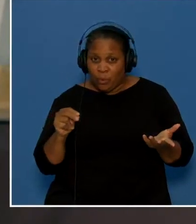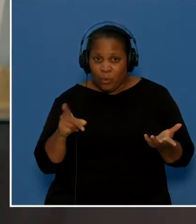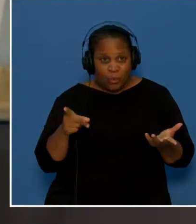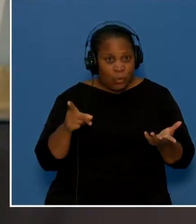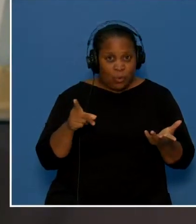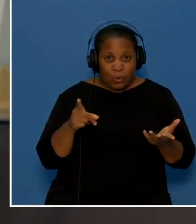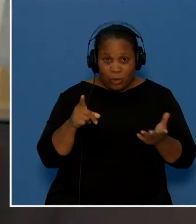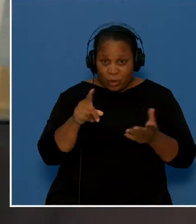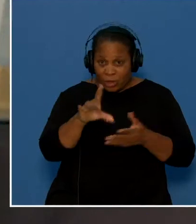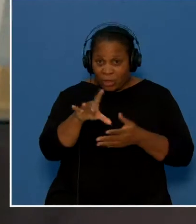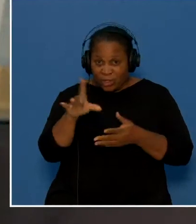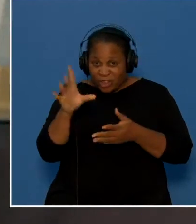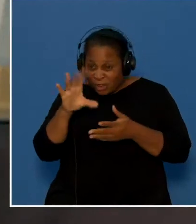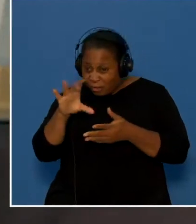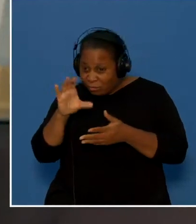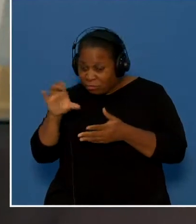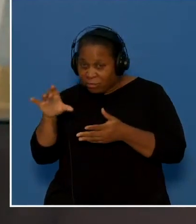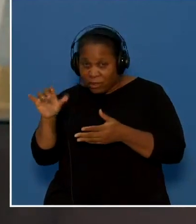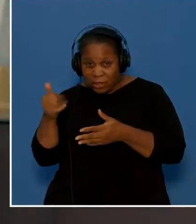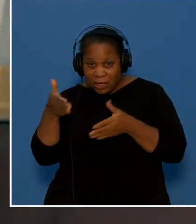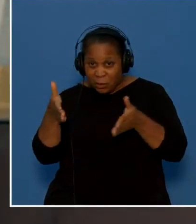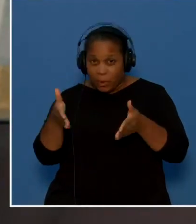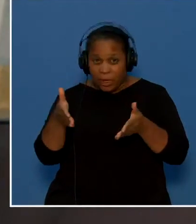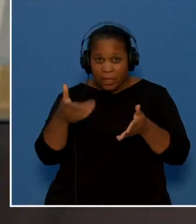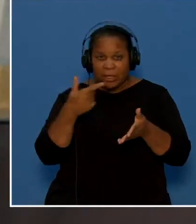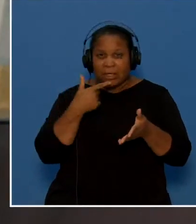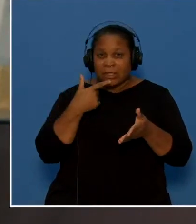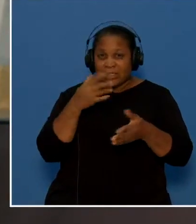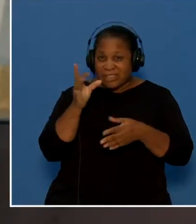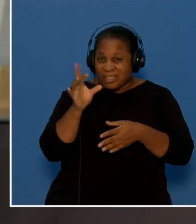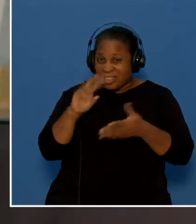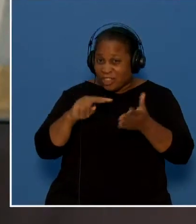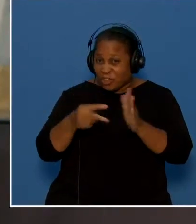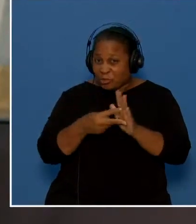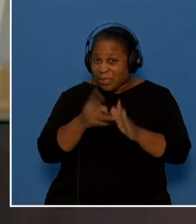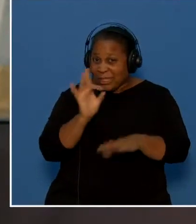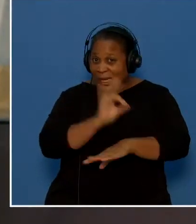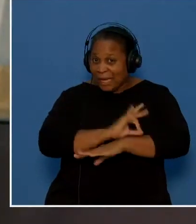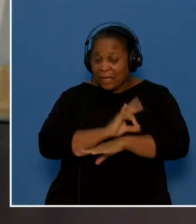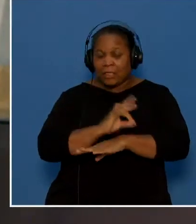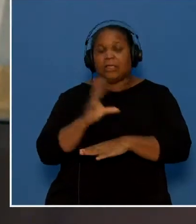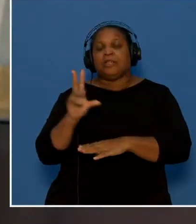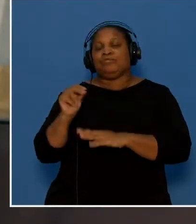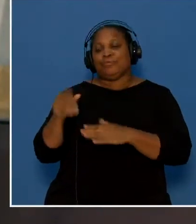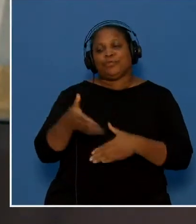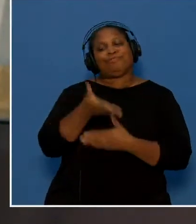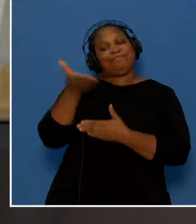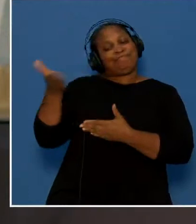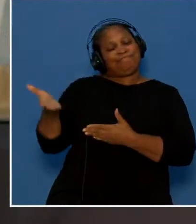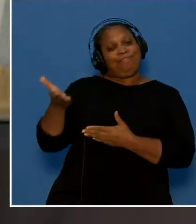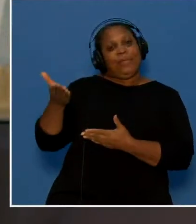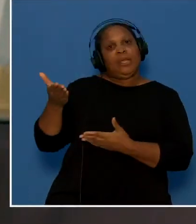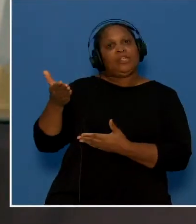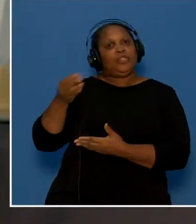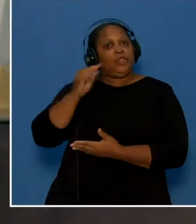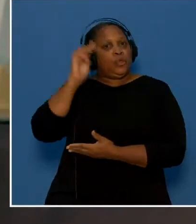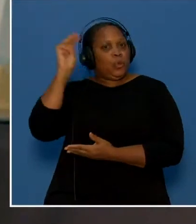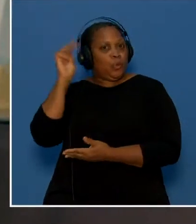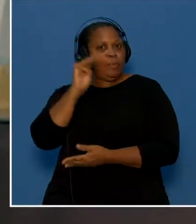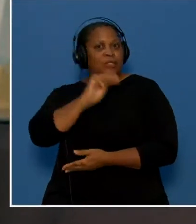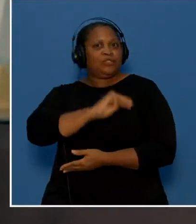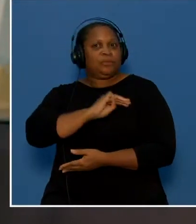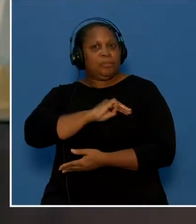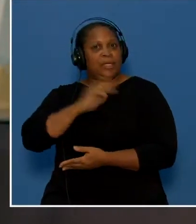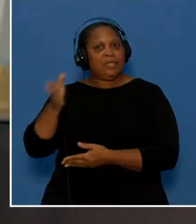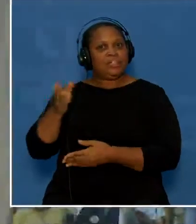way? When you say the tracking bracelets, you mean the yes, 8-day ones? the I'm going to traveler yield to Minister Ming. Okay. That is coming, an initiative on national security.